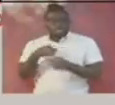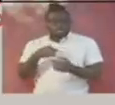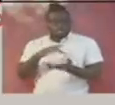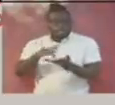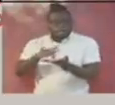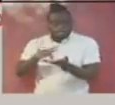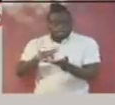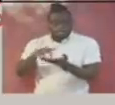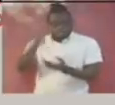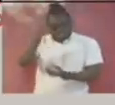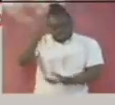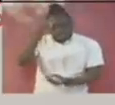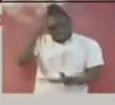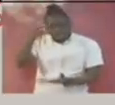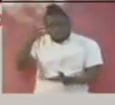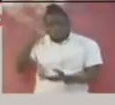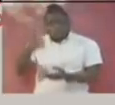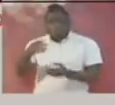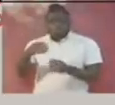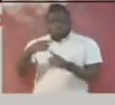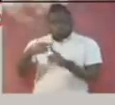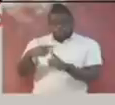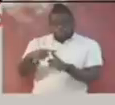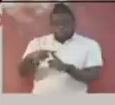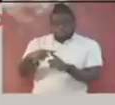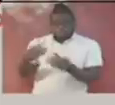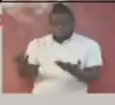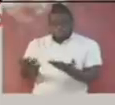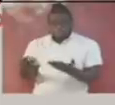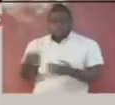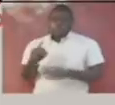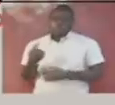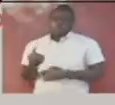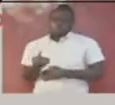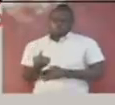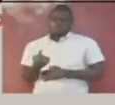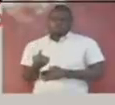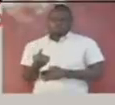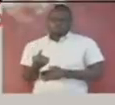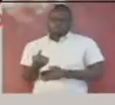total new positive cases, 1, which you would have received yesterday.